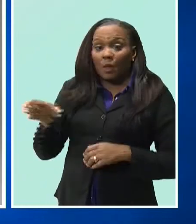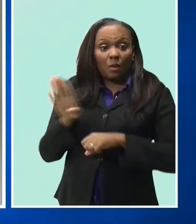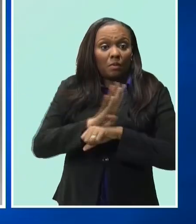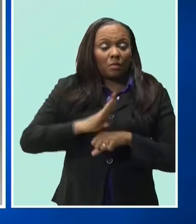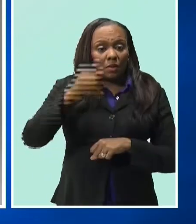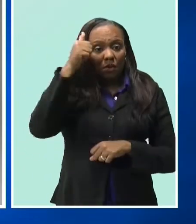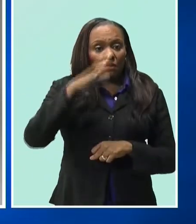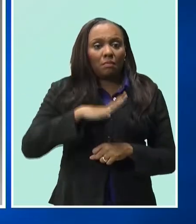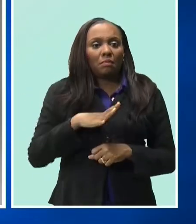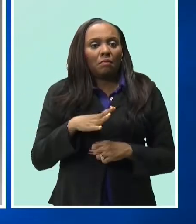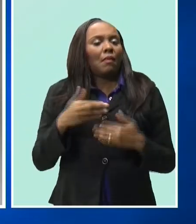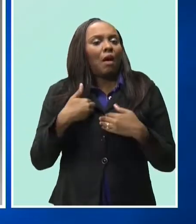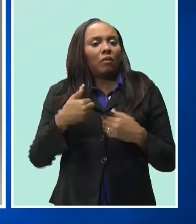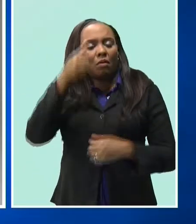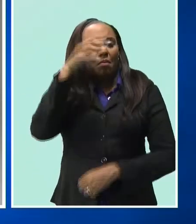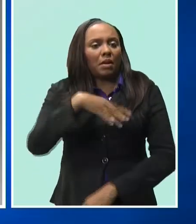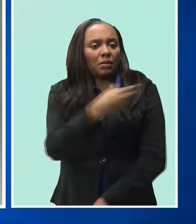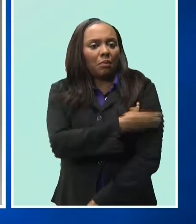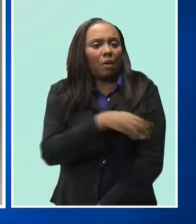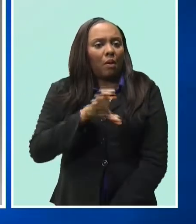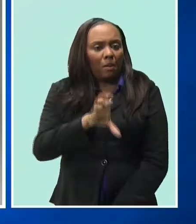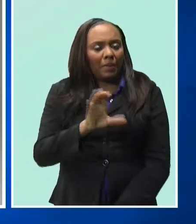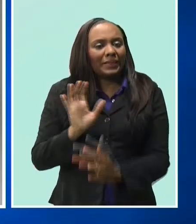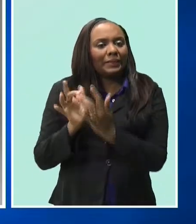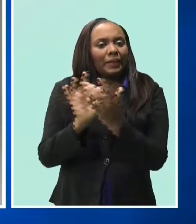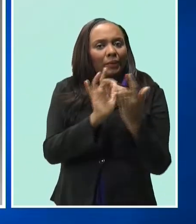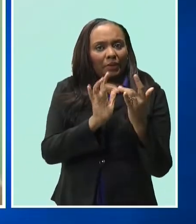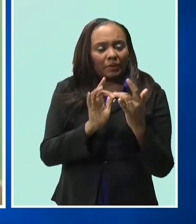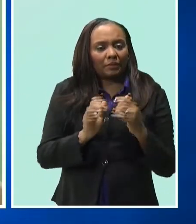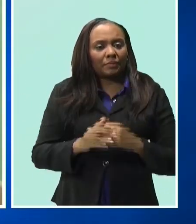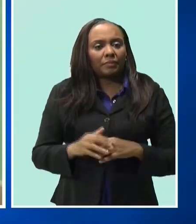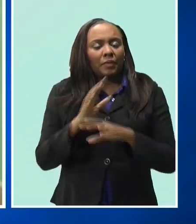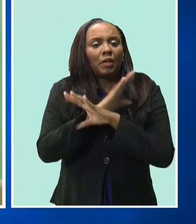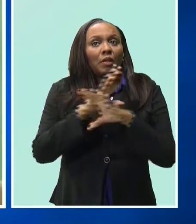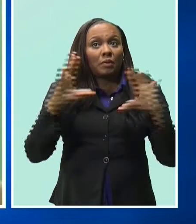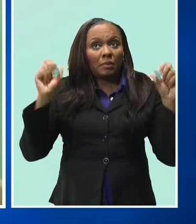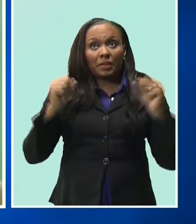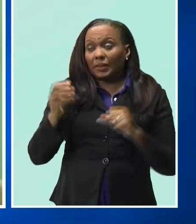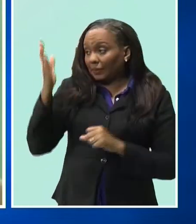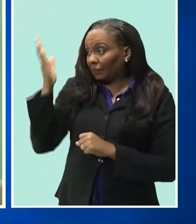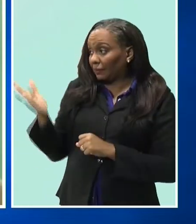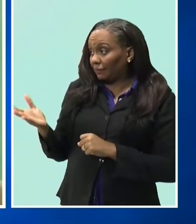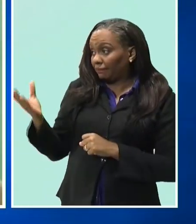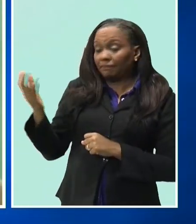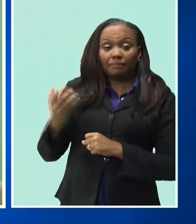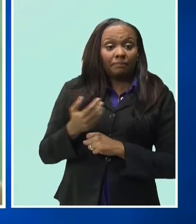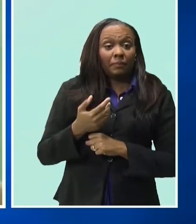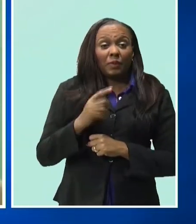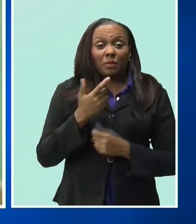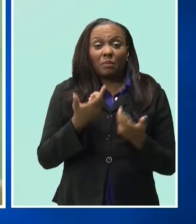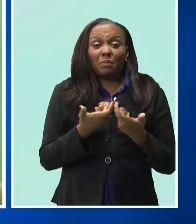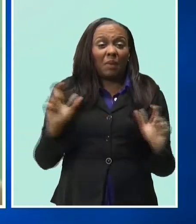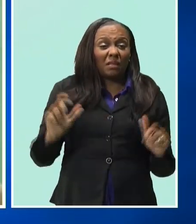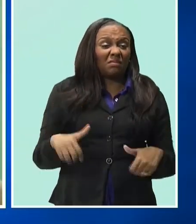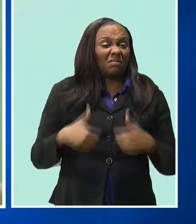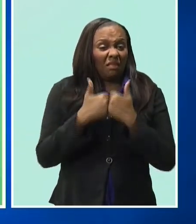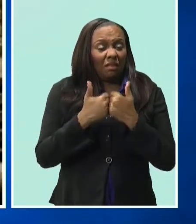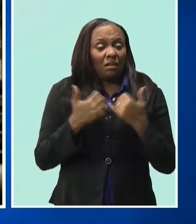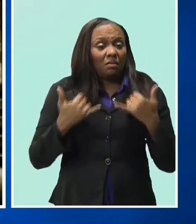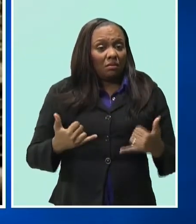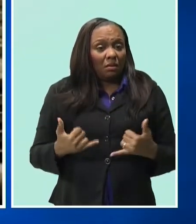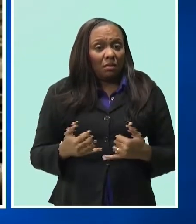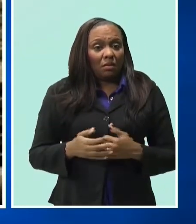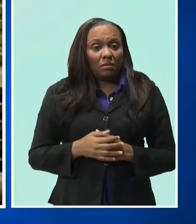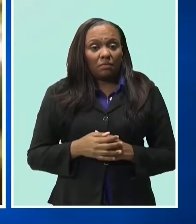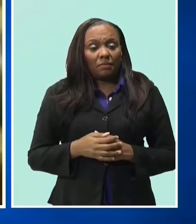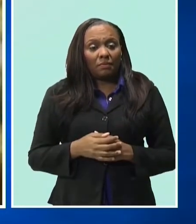pandemic through the Men's Empowerment Network support. President Fabian Sargent says one of the major challenges facing men at the moment